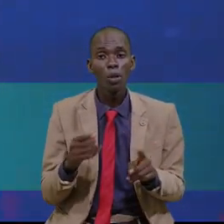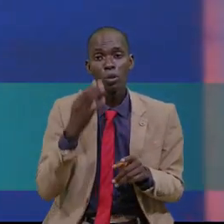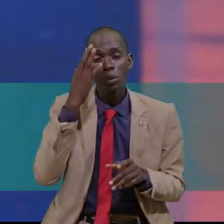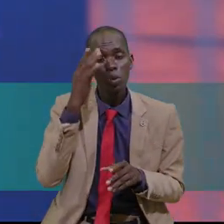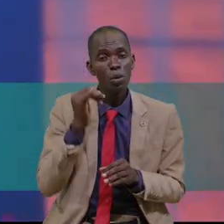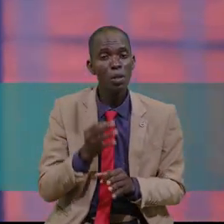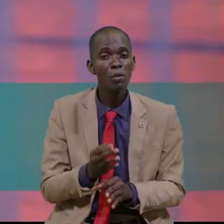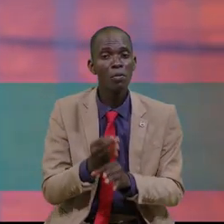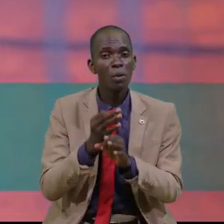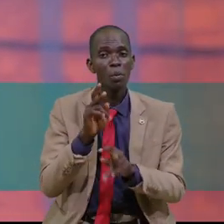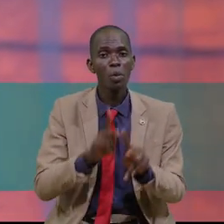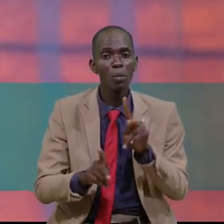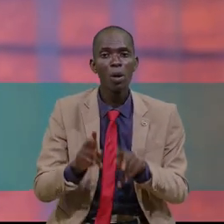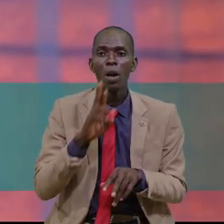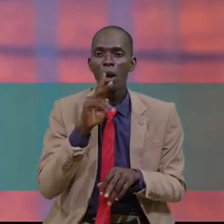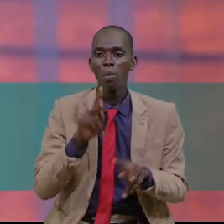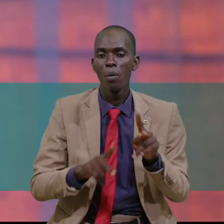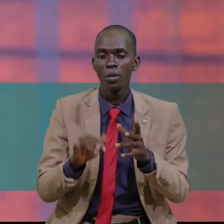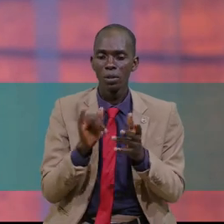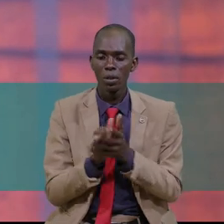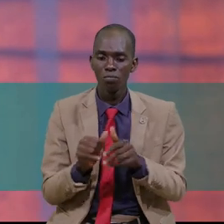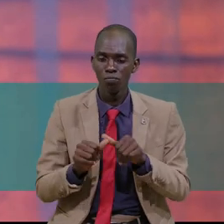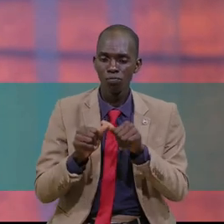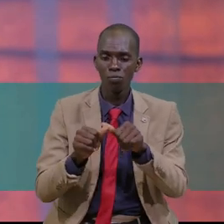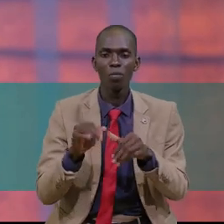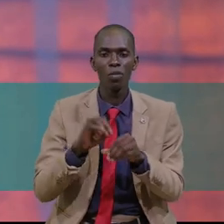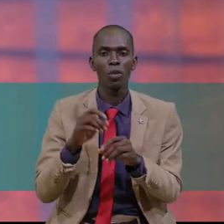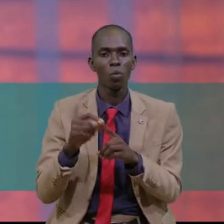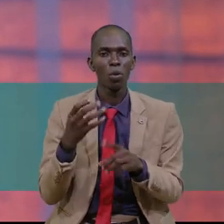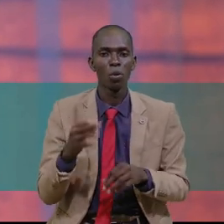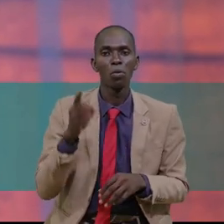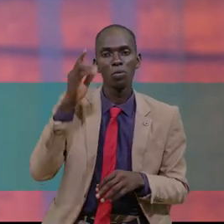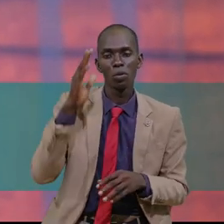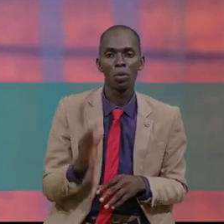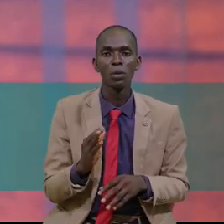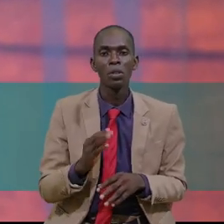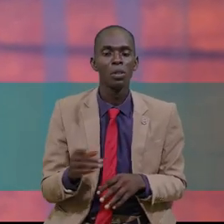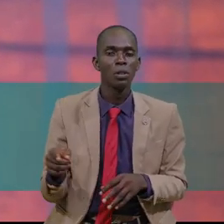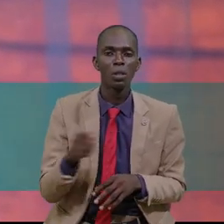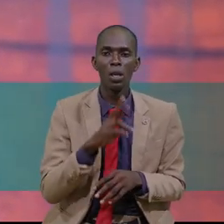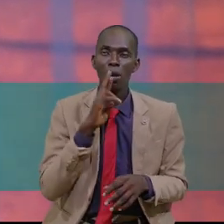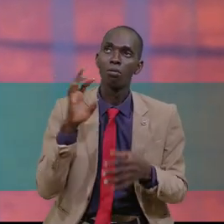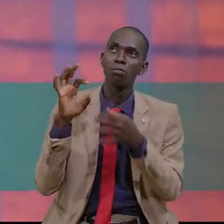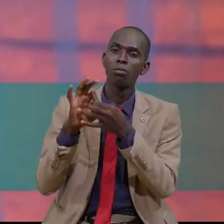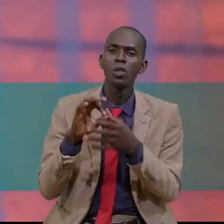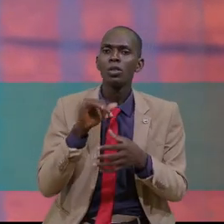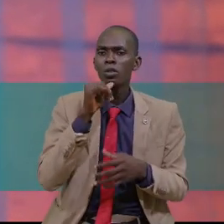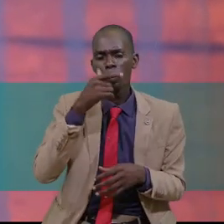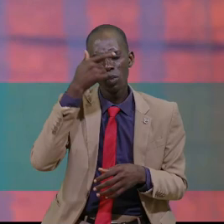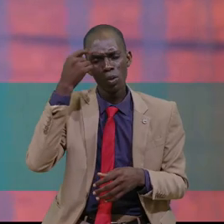the people that hold on to the word of God. They have conviction, not because wife, husband, member,